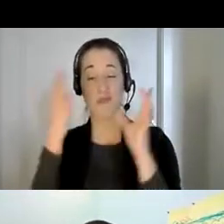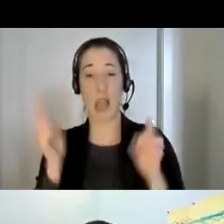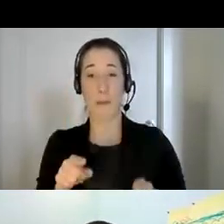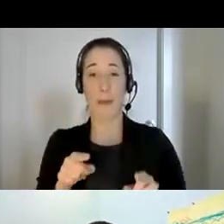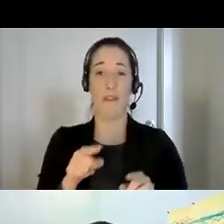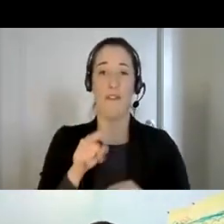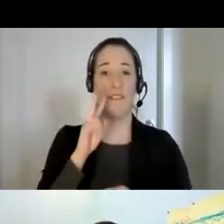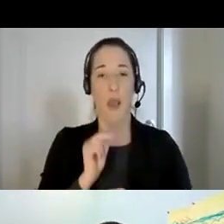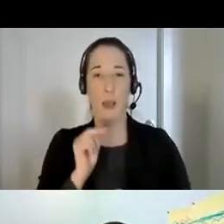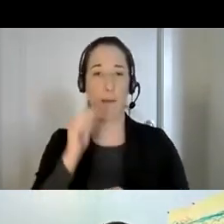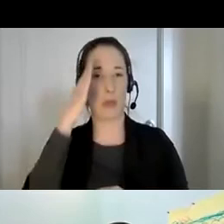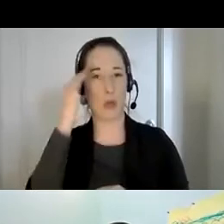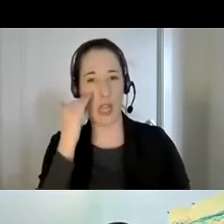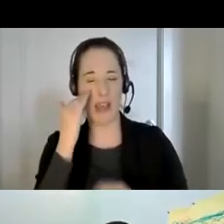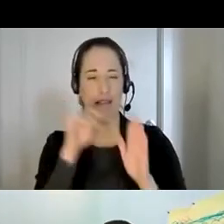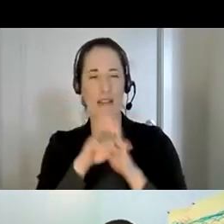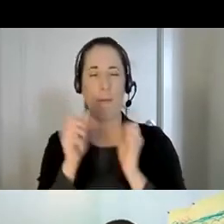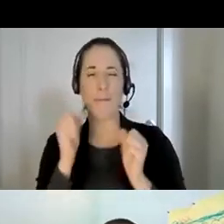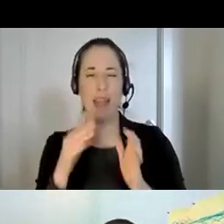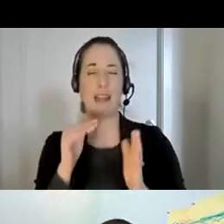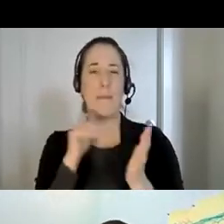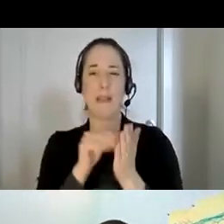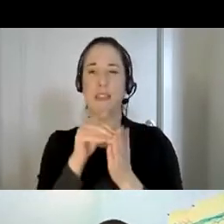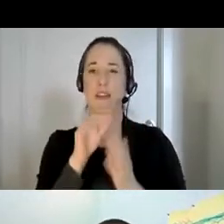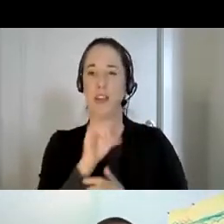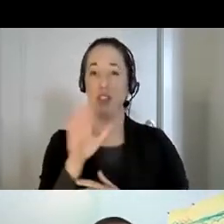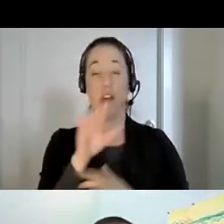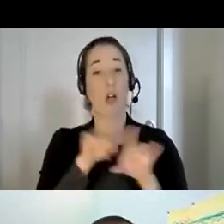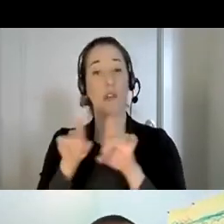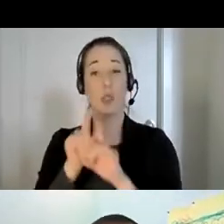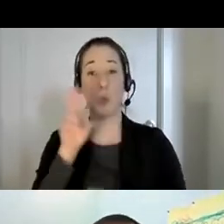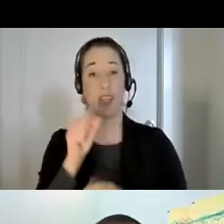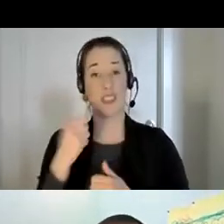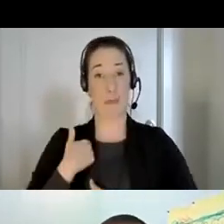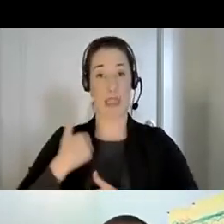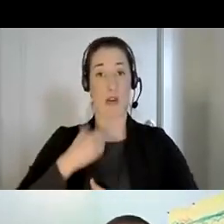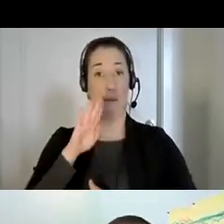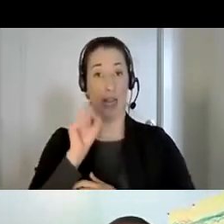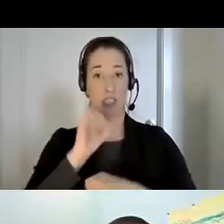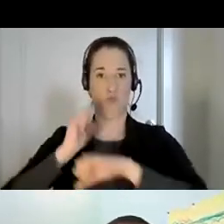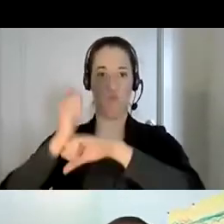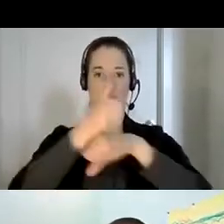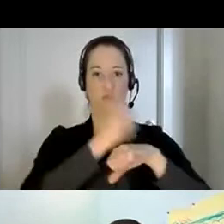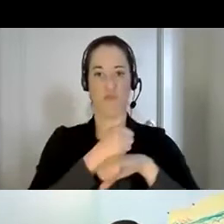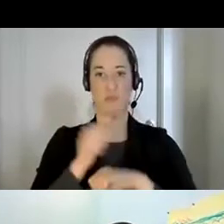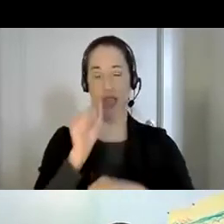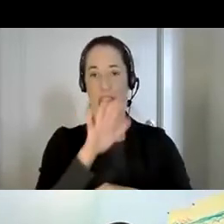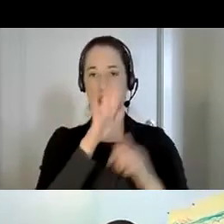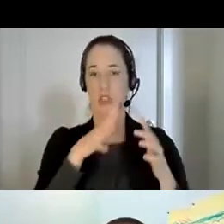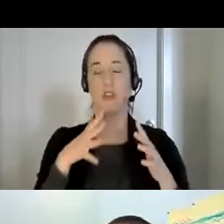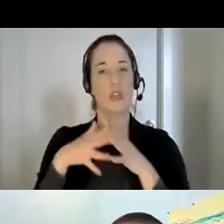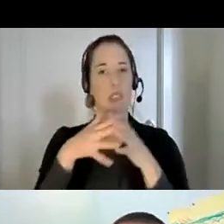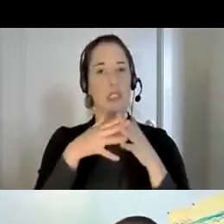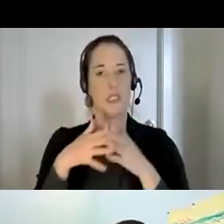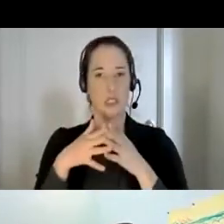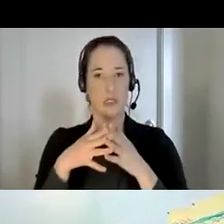Asians, to the United States military bases established in Asian countries, where American soldiers exploited,